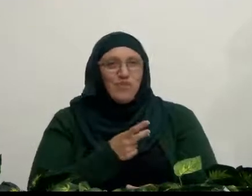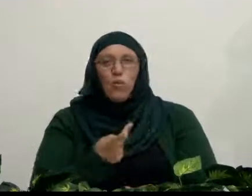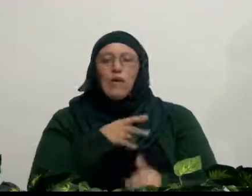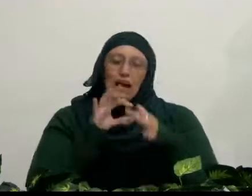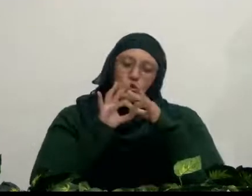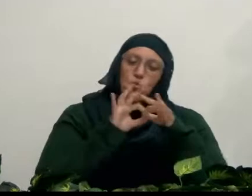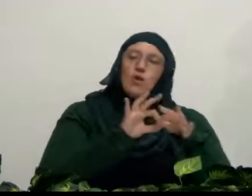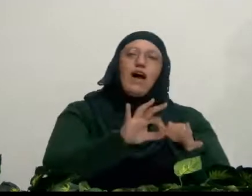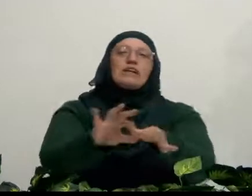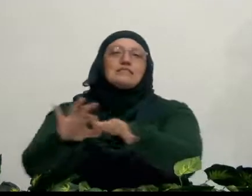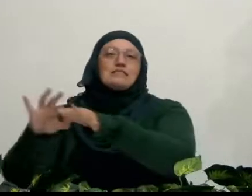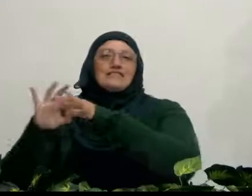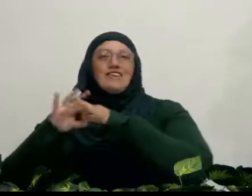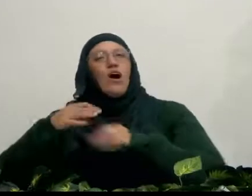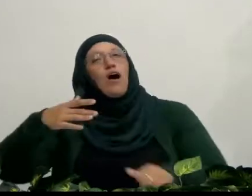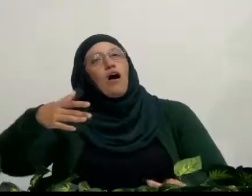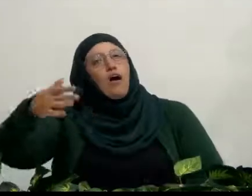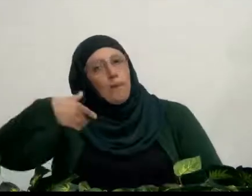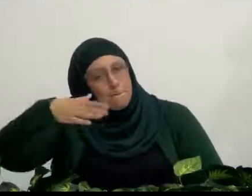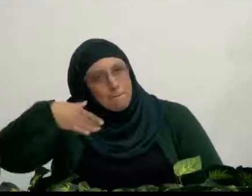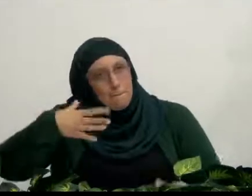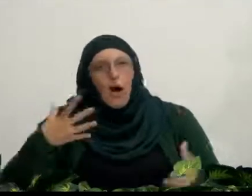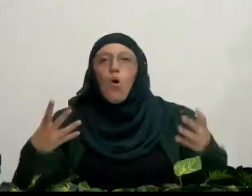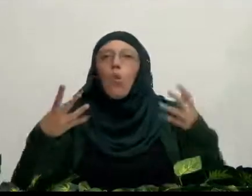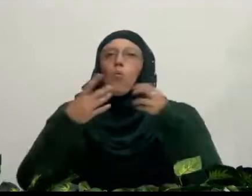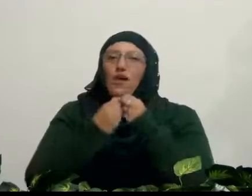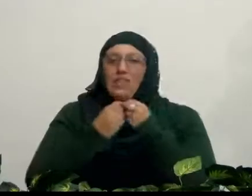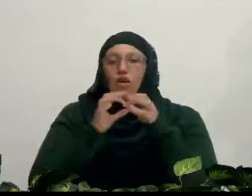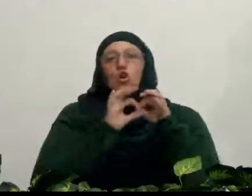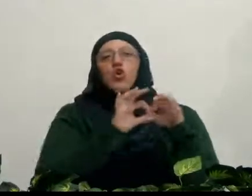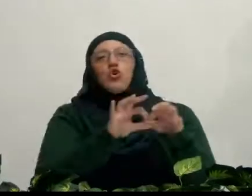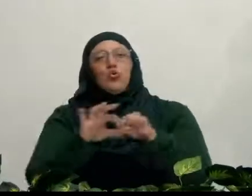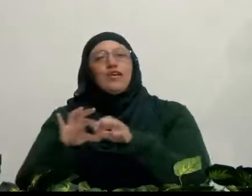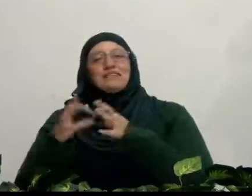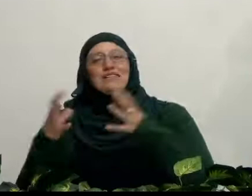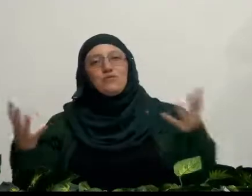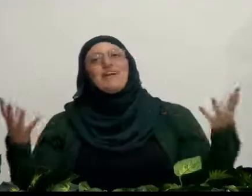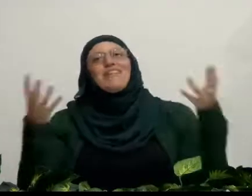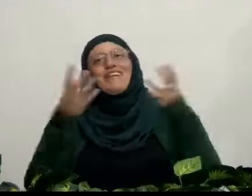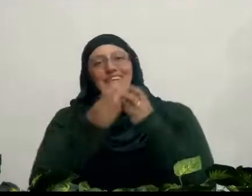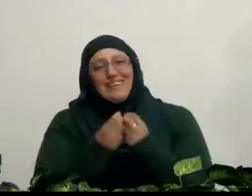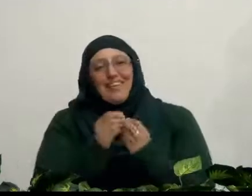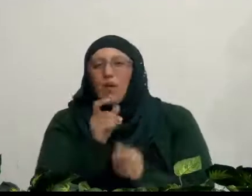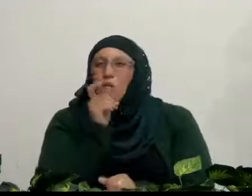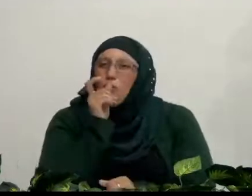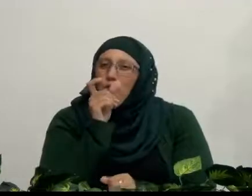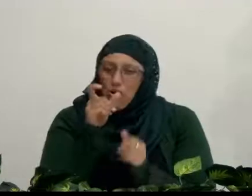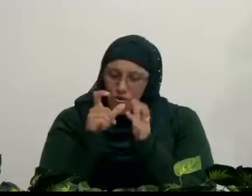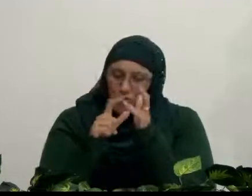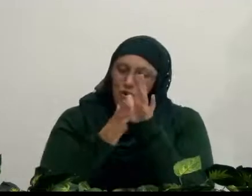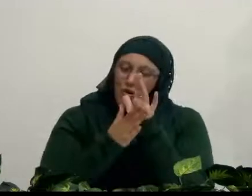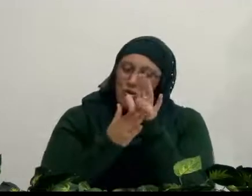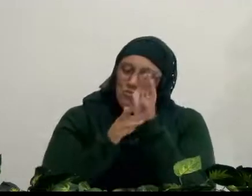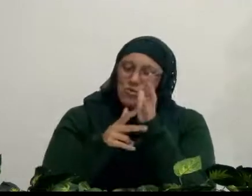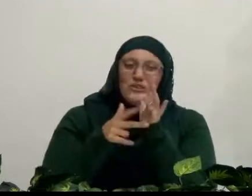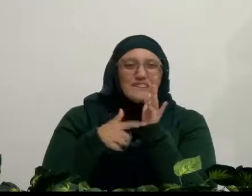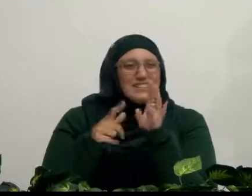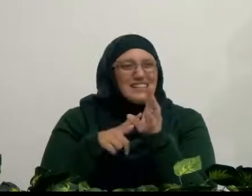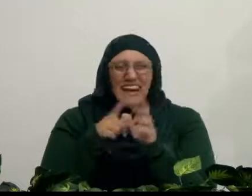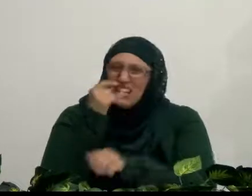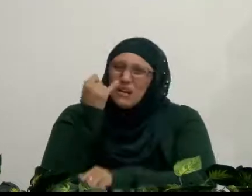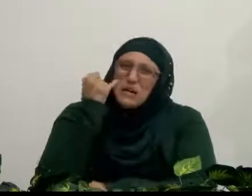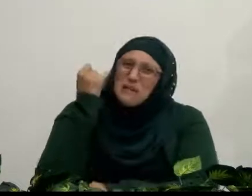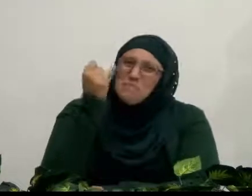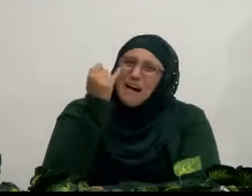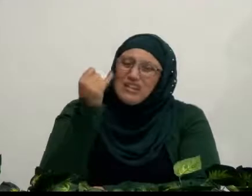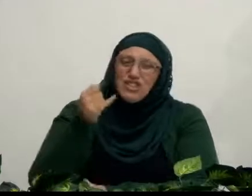And therefore come, unity, together. If the Shia community in Sydney,